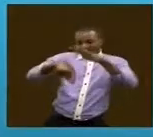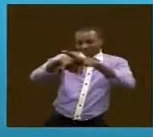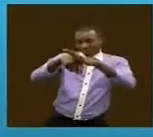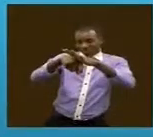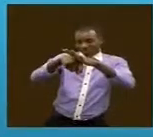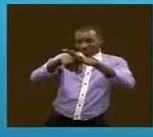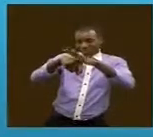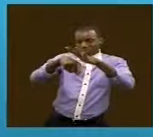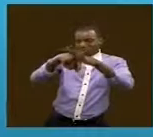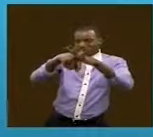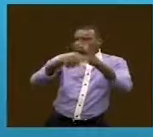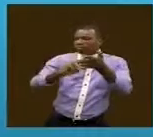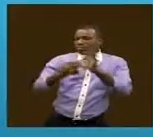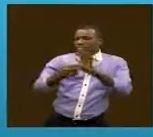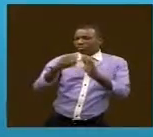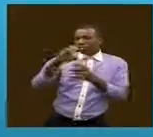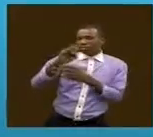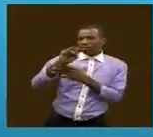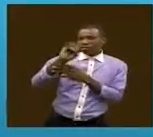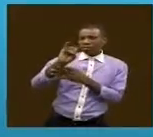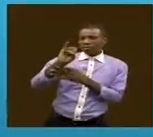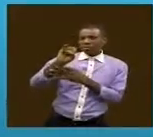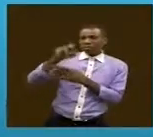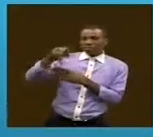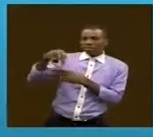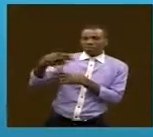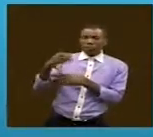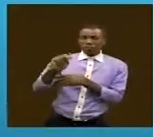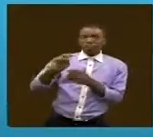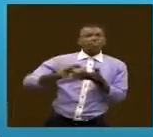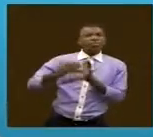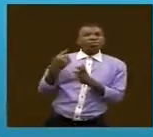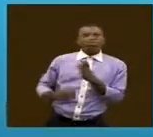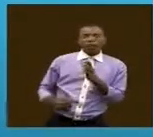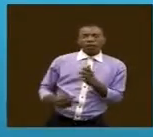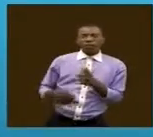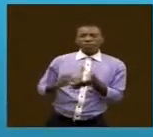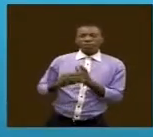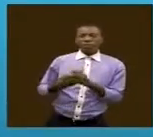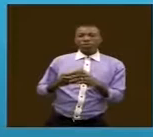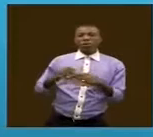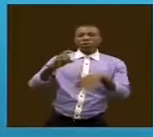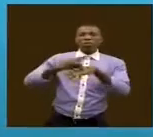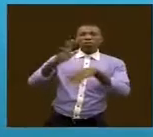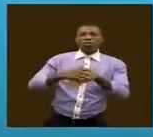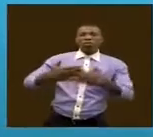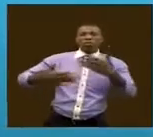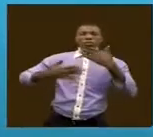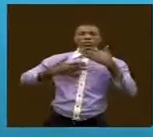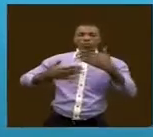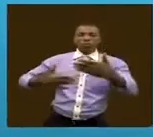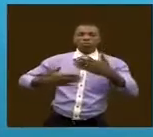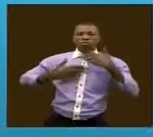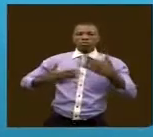siphon, that is where the mosquito breathes. The mosquito